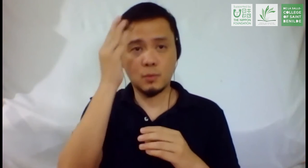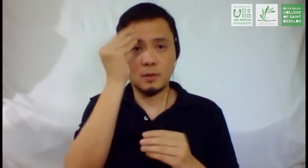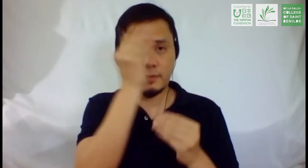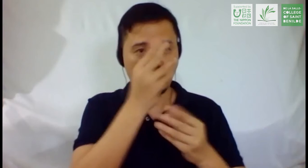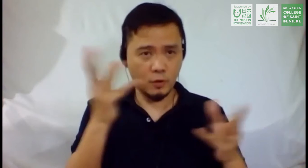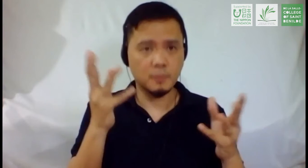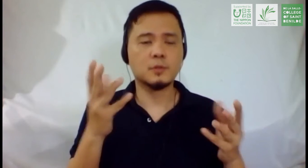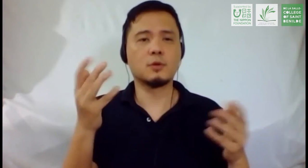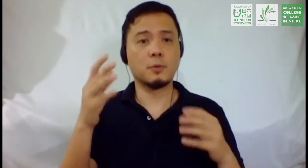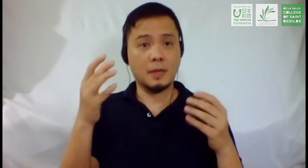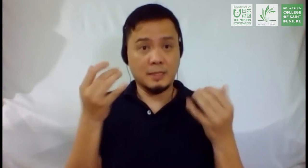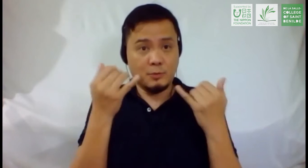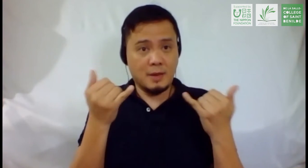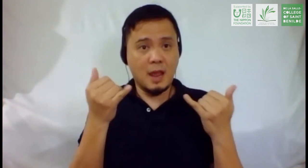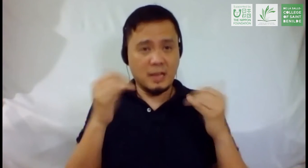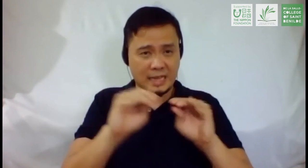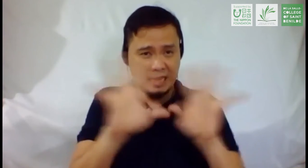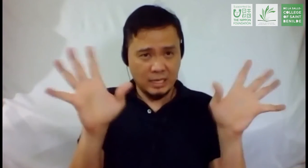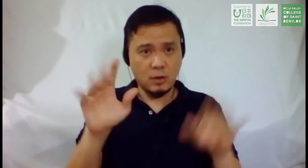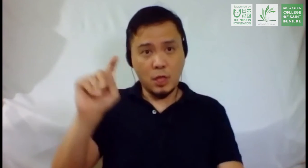is Thursday cancel.